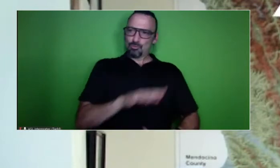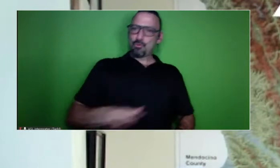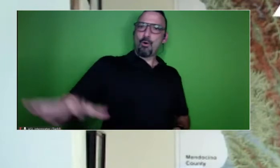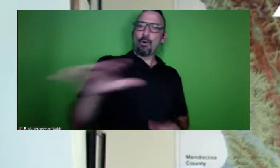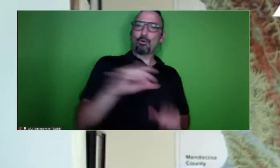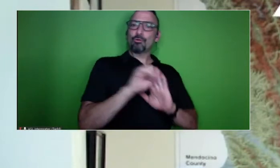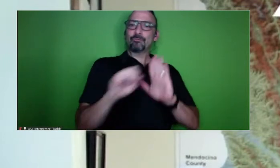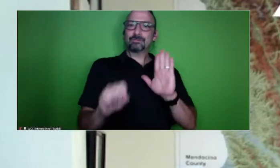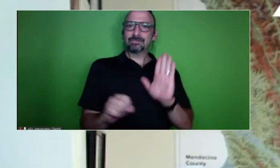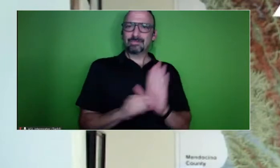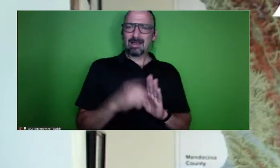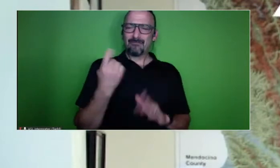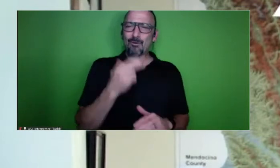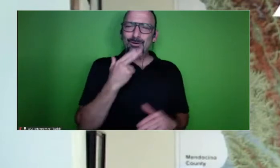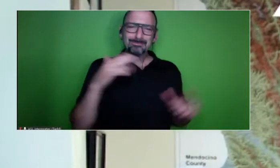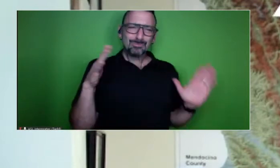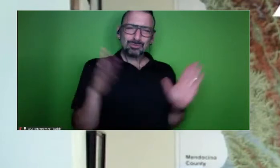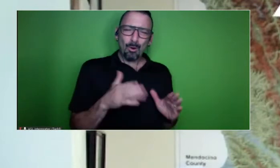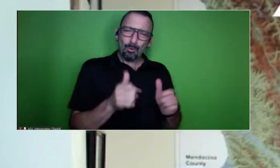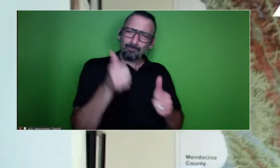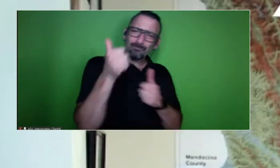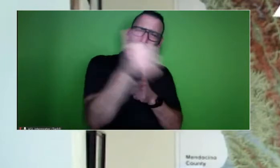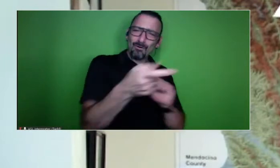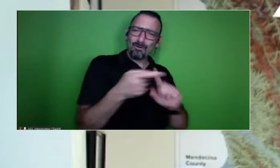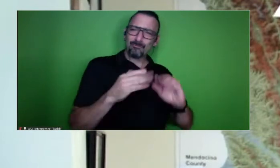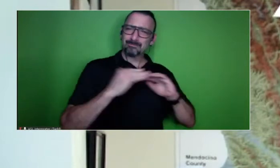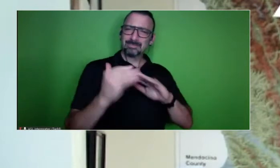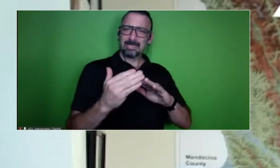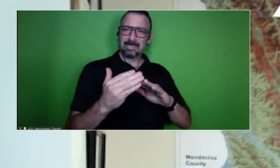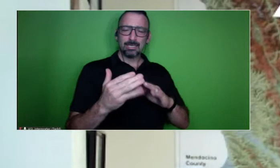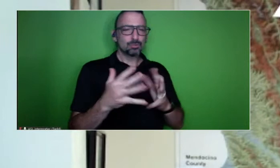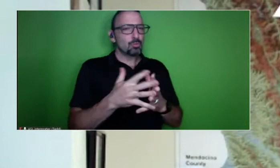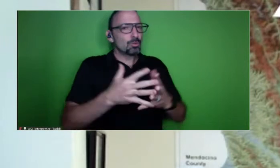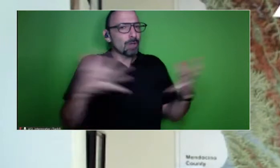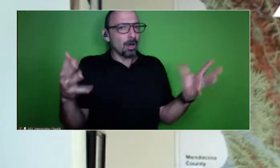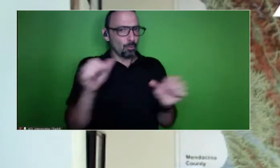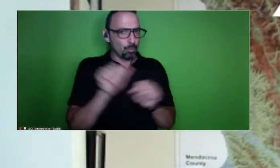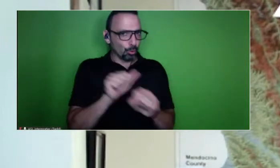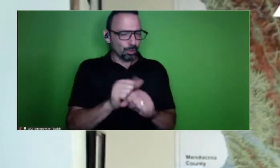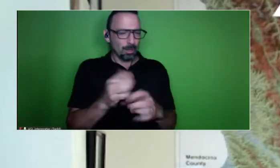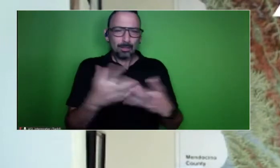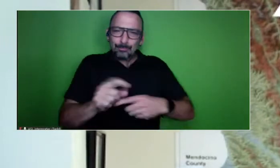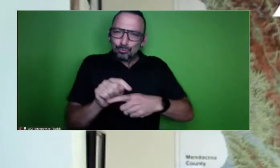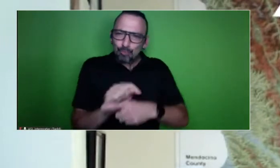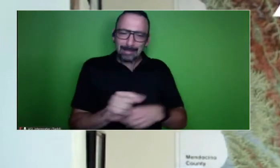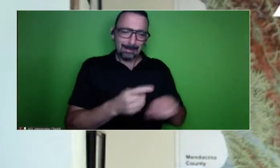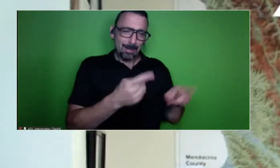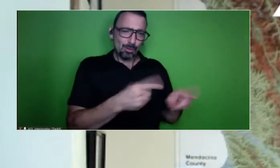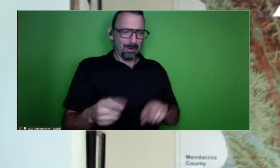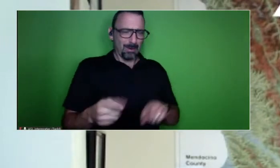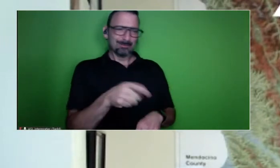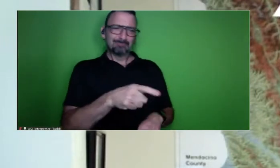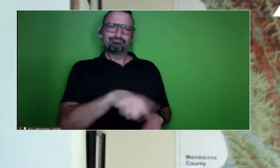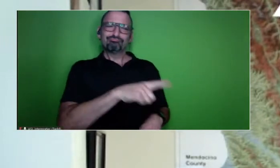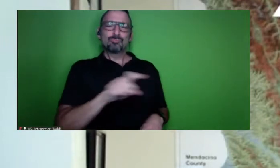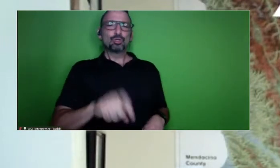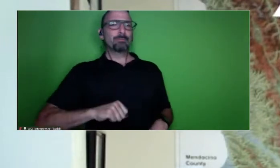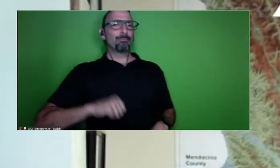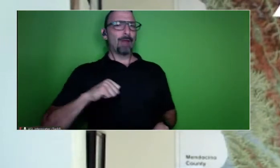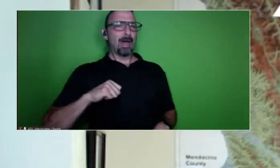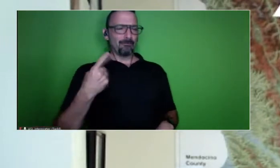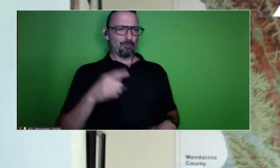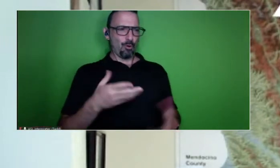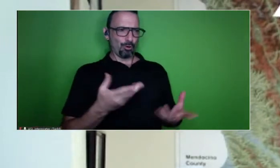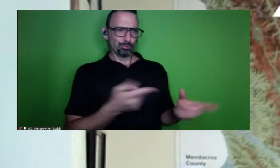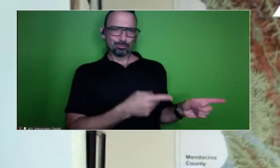such a distant rural clinic far from the city. So a lot of training going on there, a lot to be proud of, and hopefully they're going to